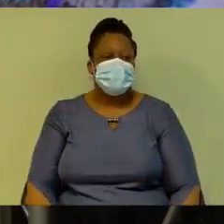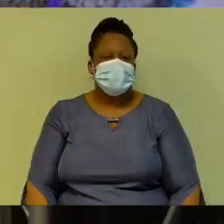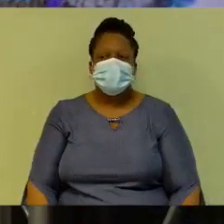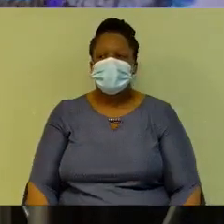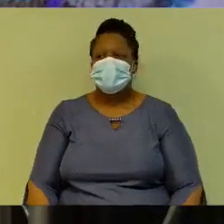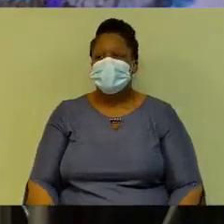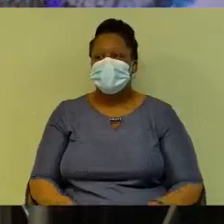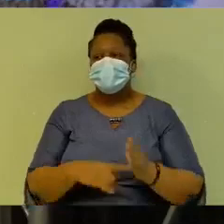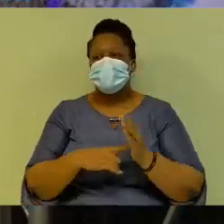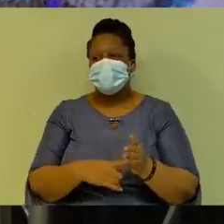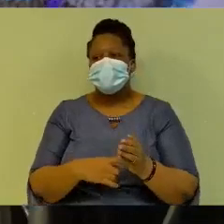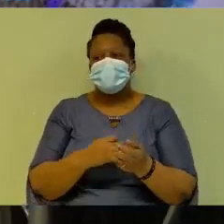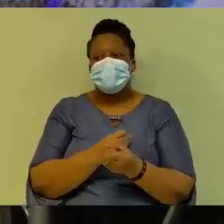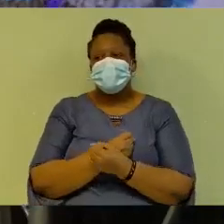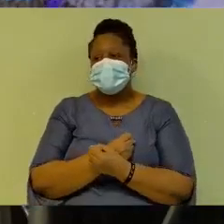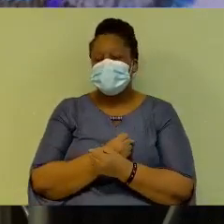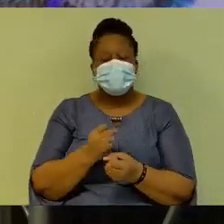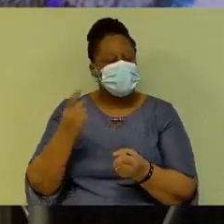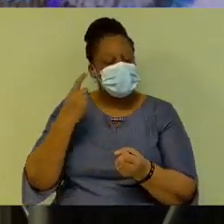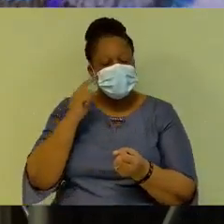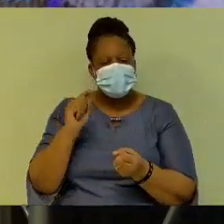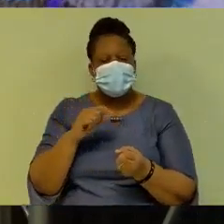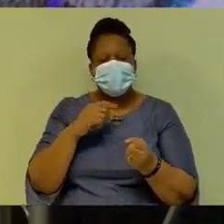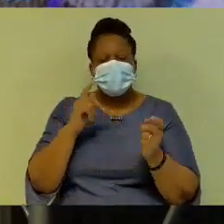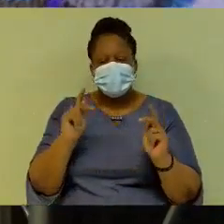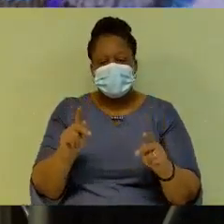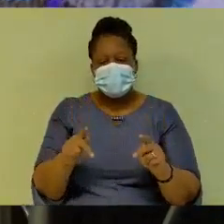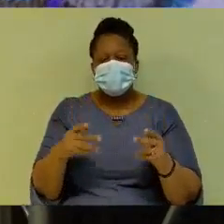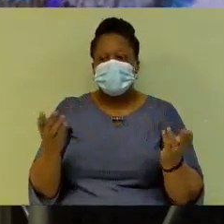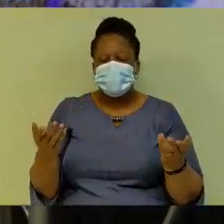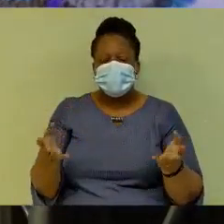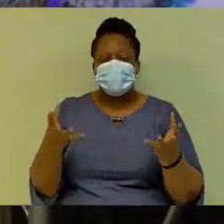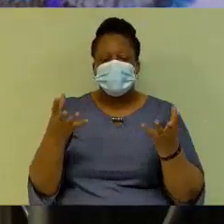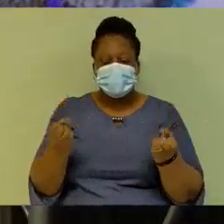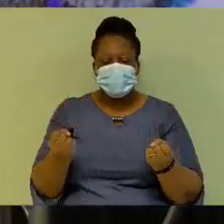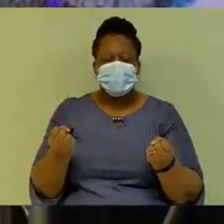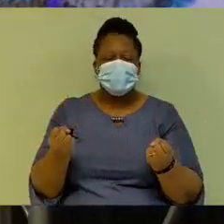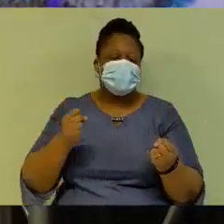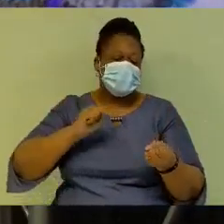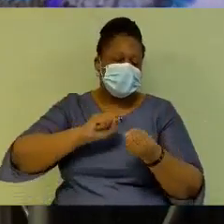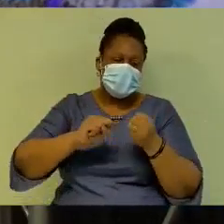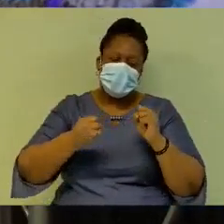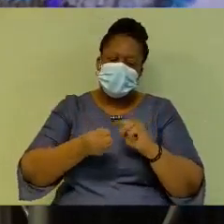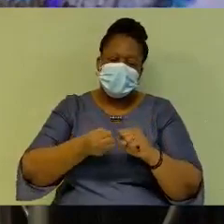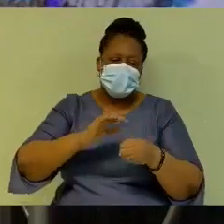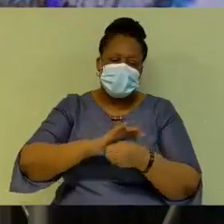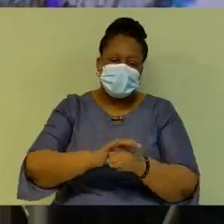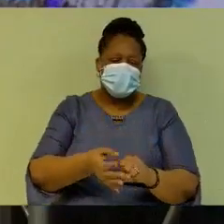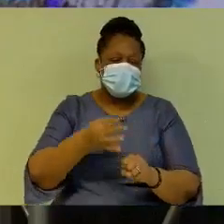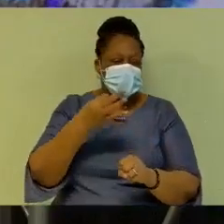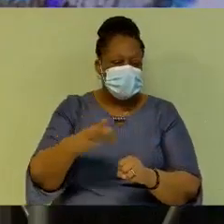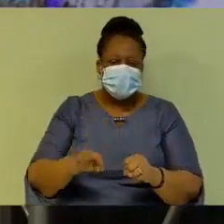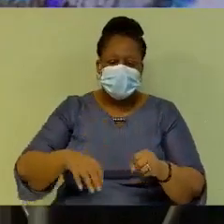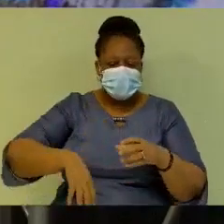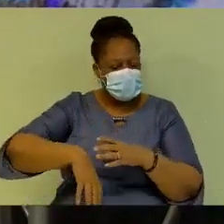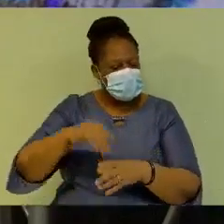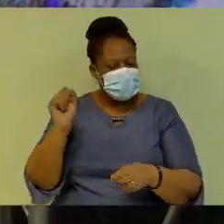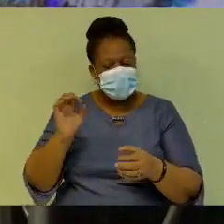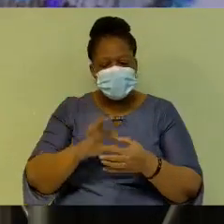their solidarity with trying to eradicate, to fight the